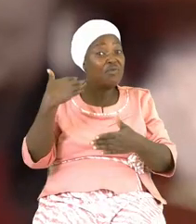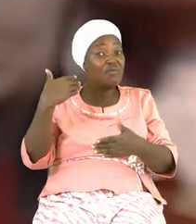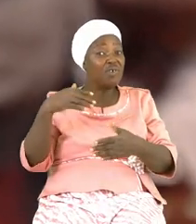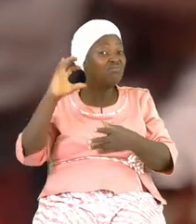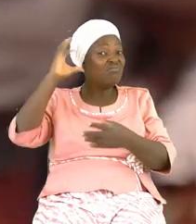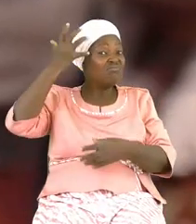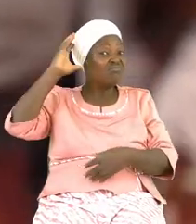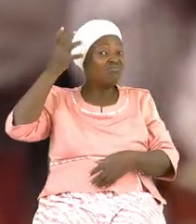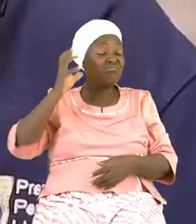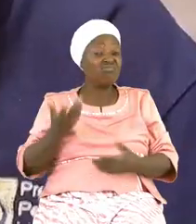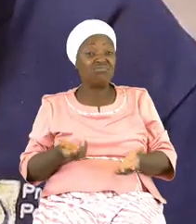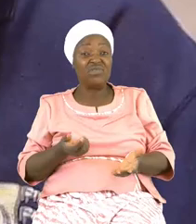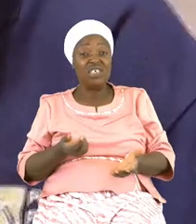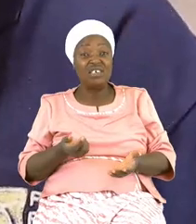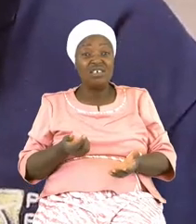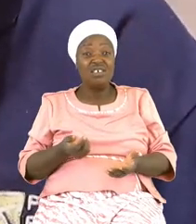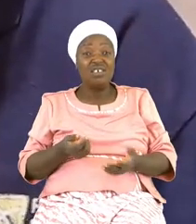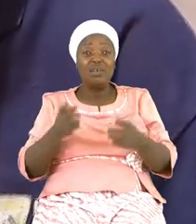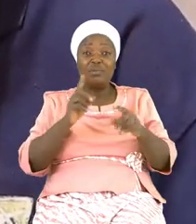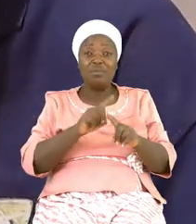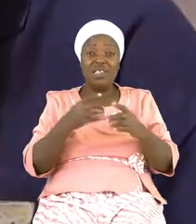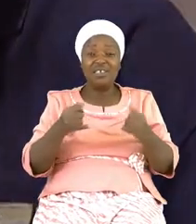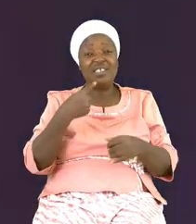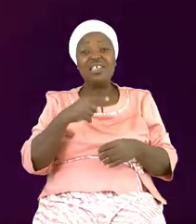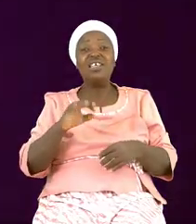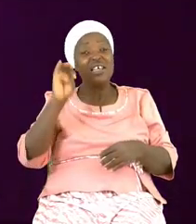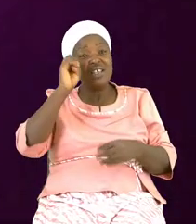leader. I want to go back to school.